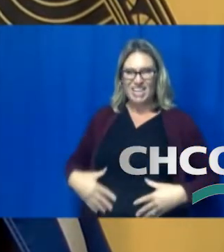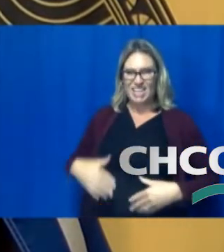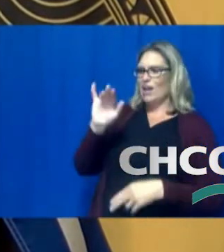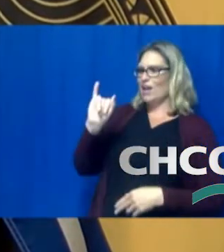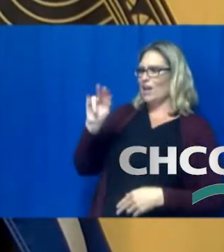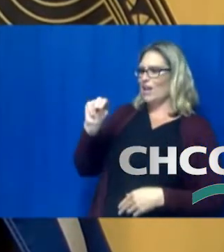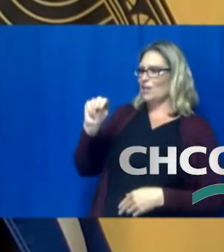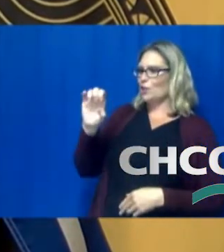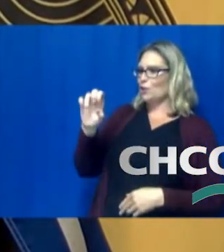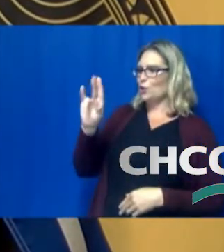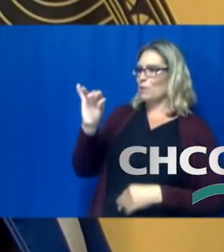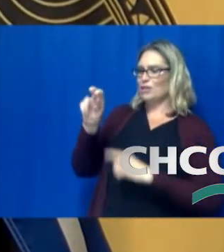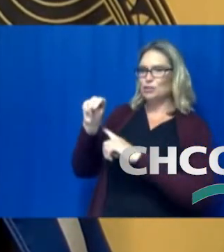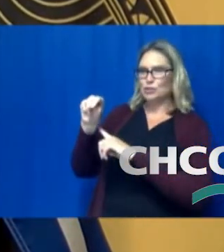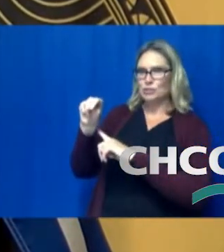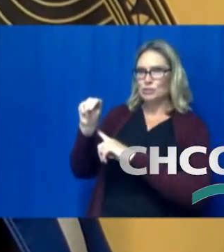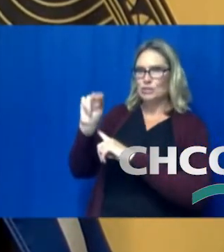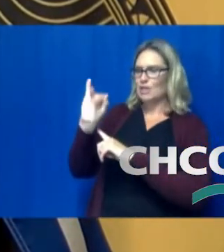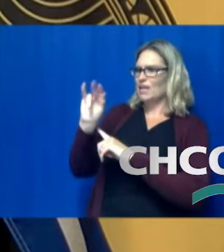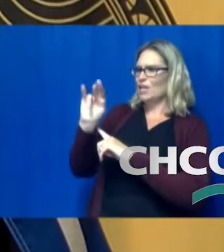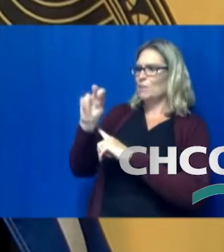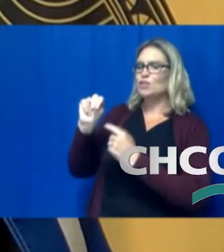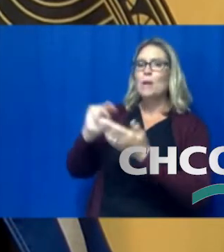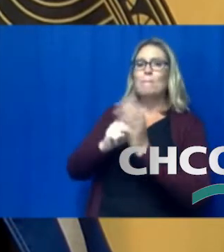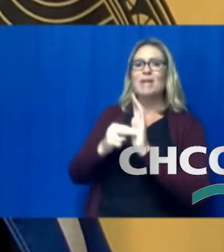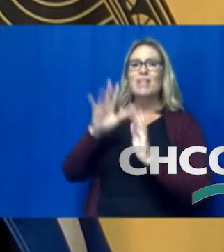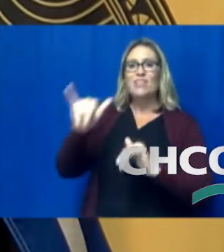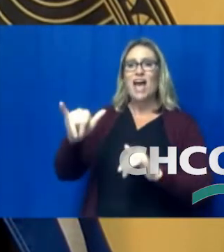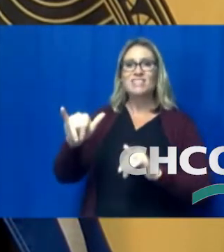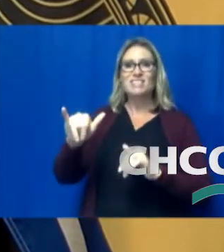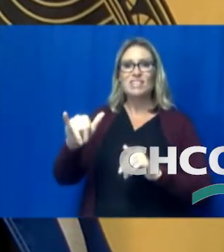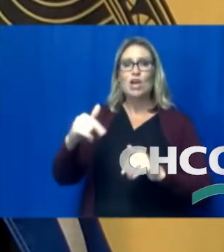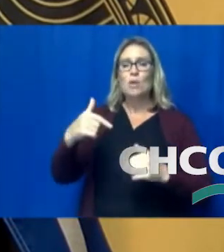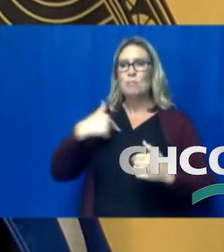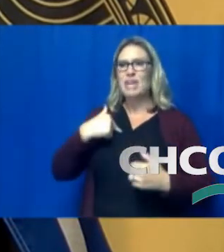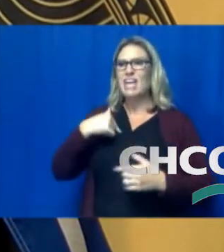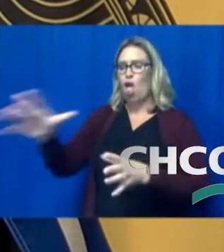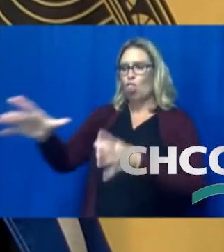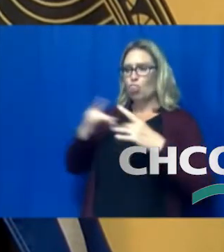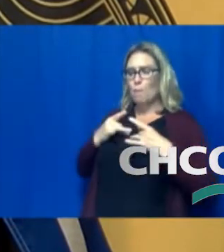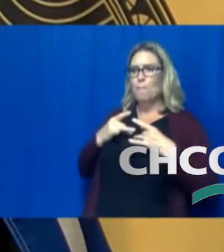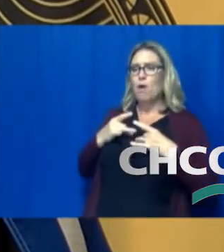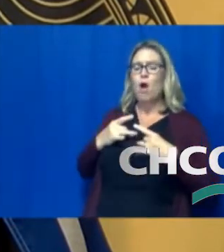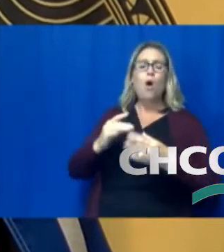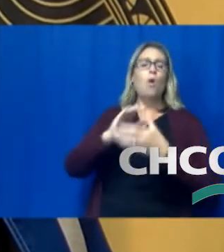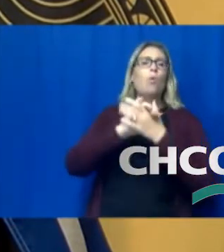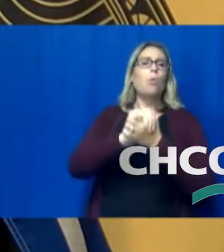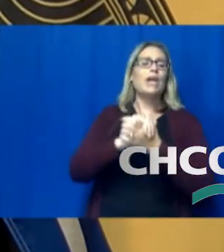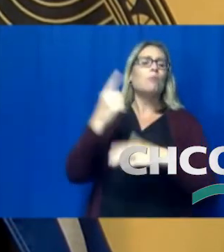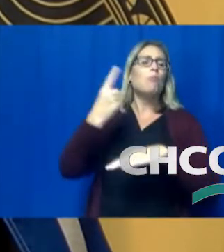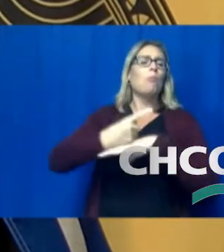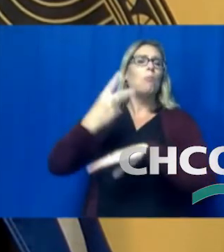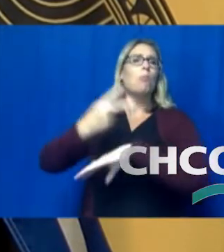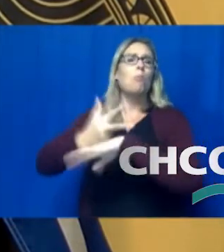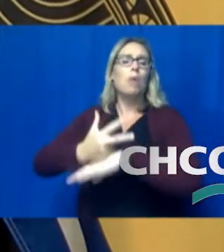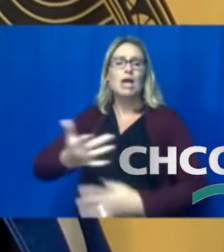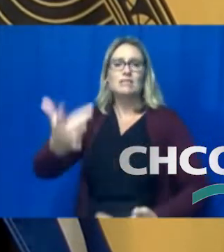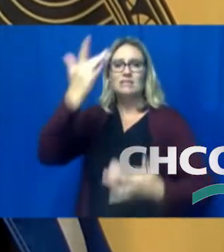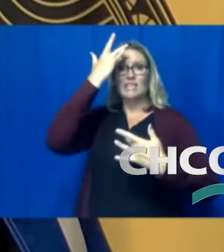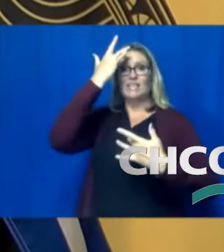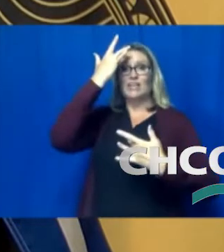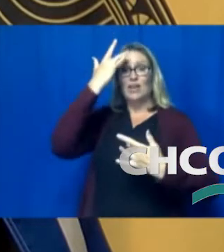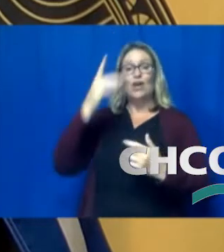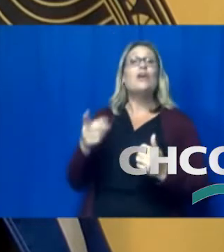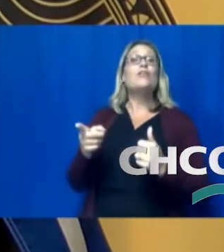time it takes to develop symptoms after you first become infected with the virus. The original strain